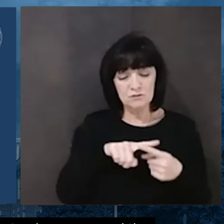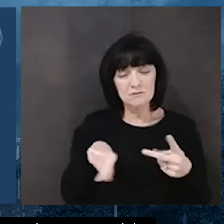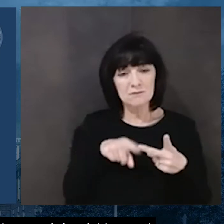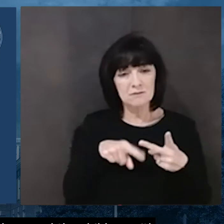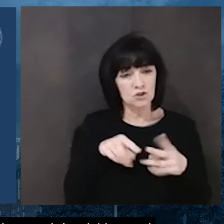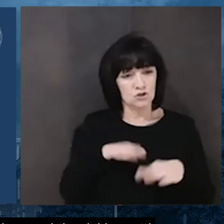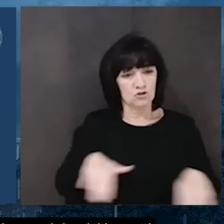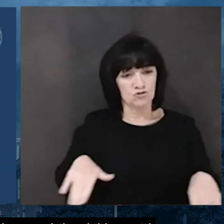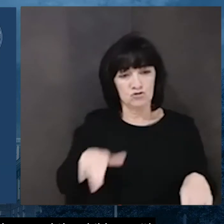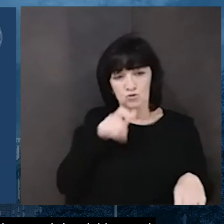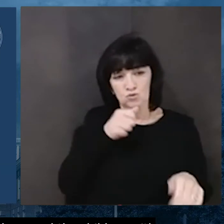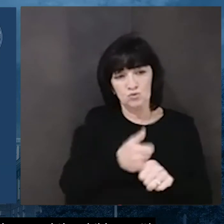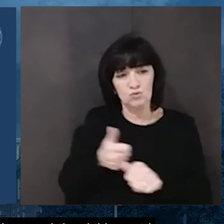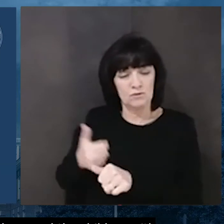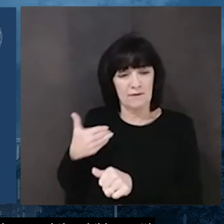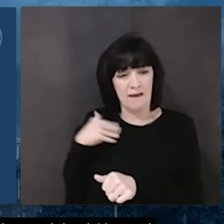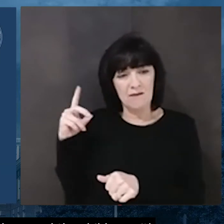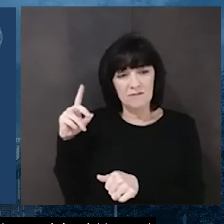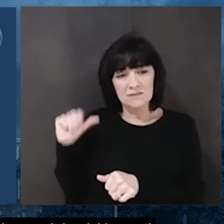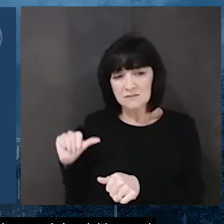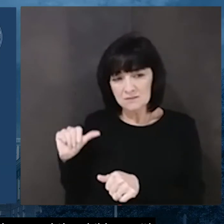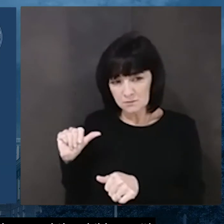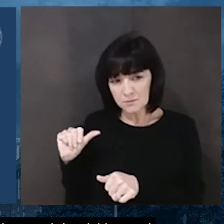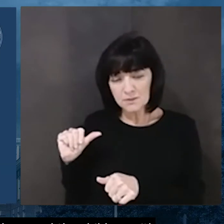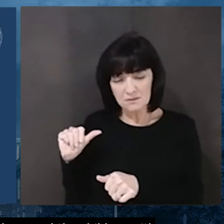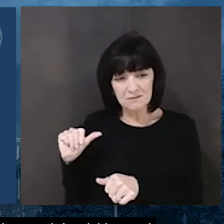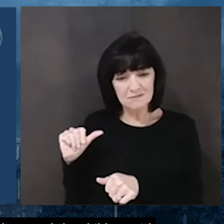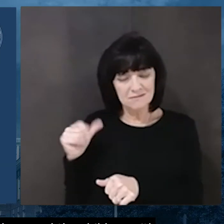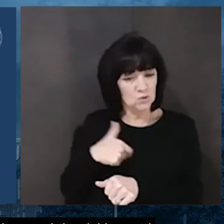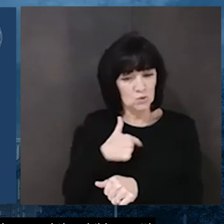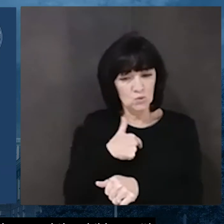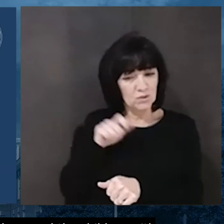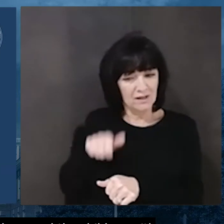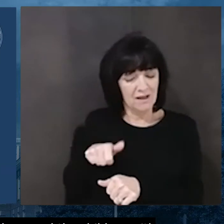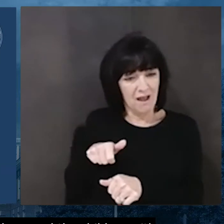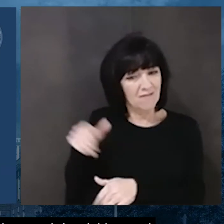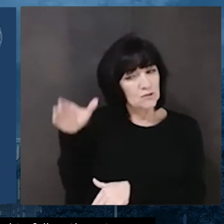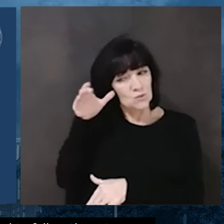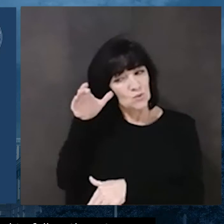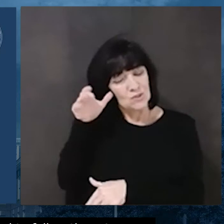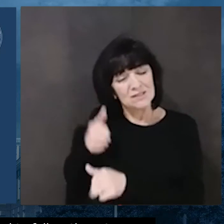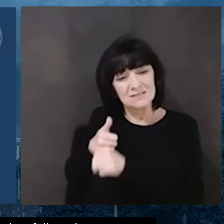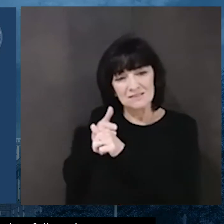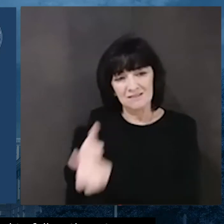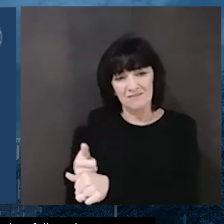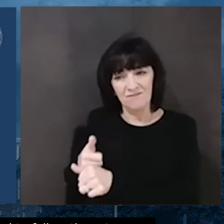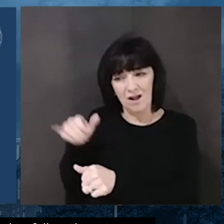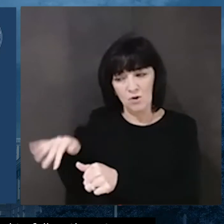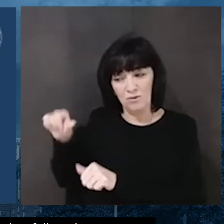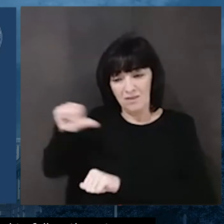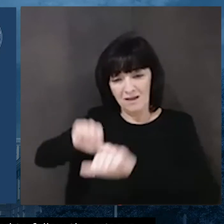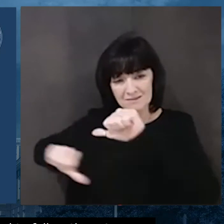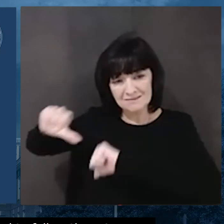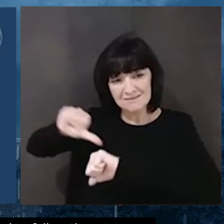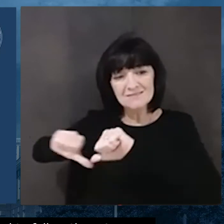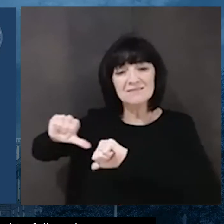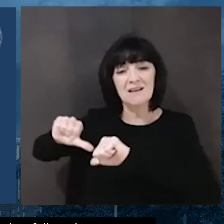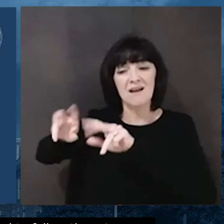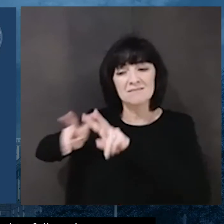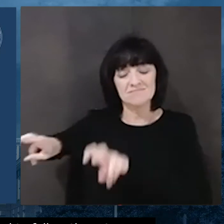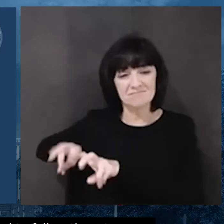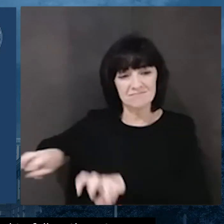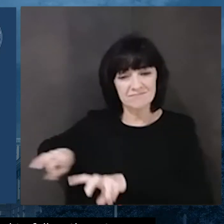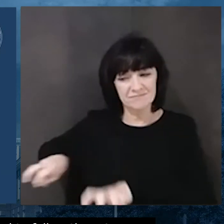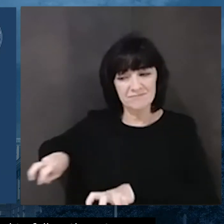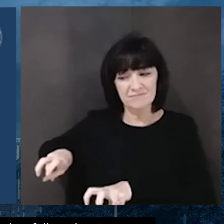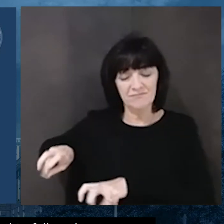need to follow the science and the situation in individual districts, as well as the statewide data. One of the